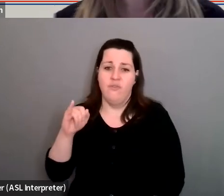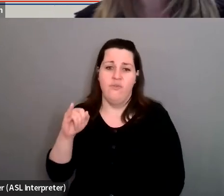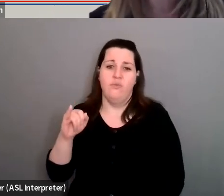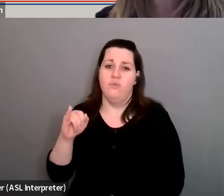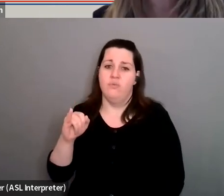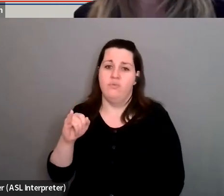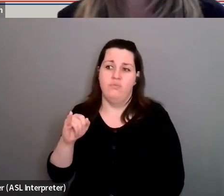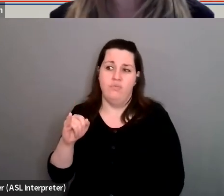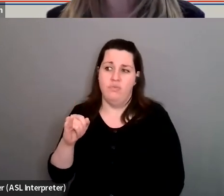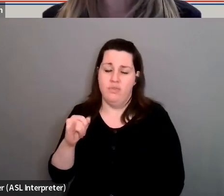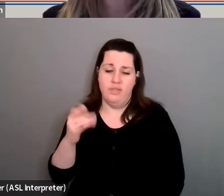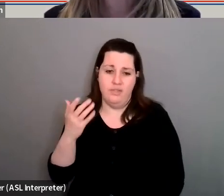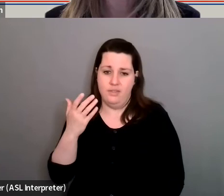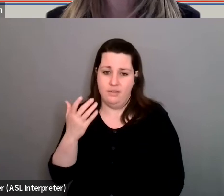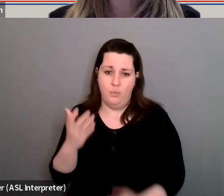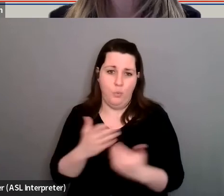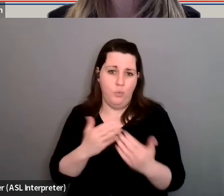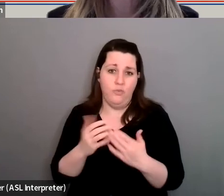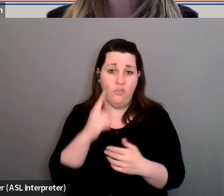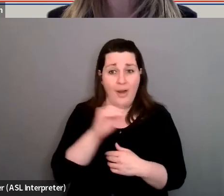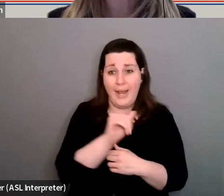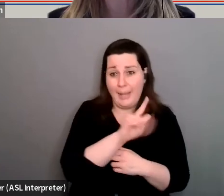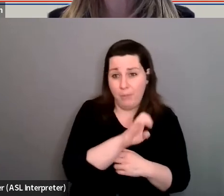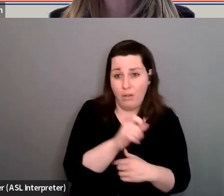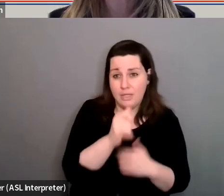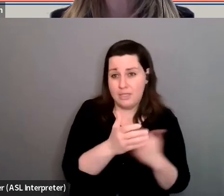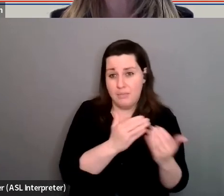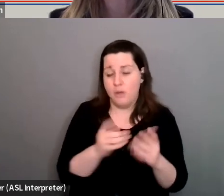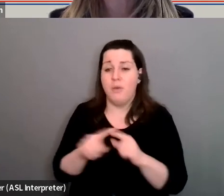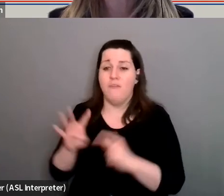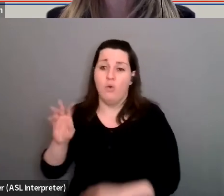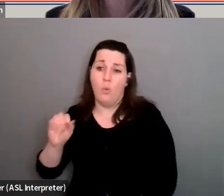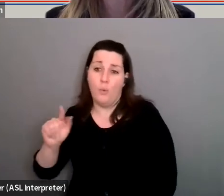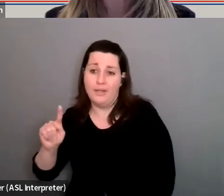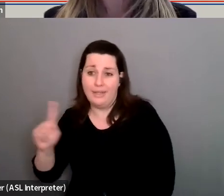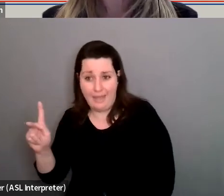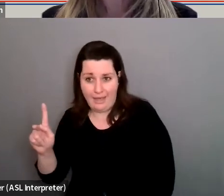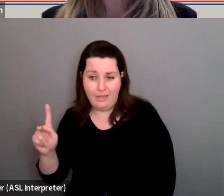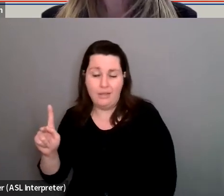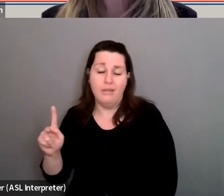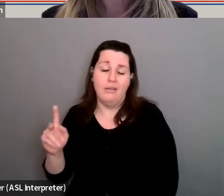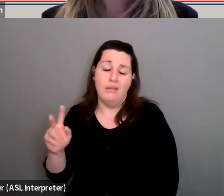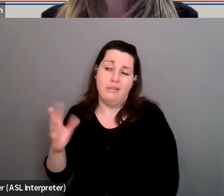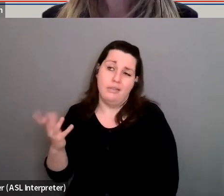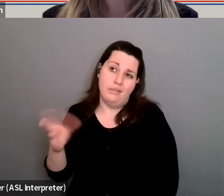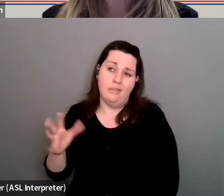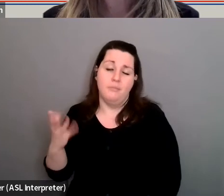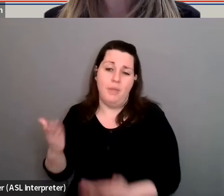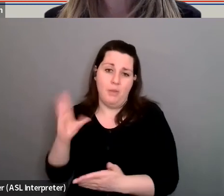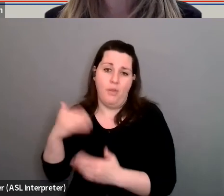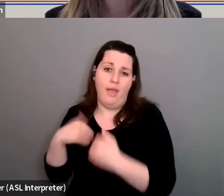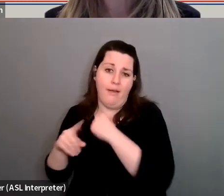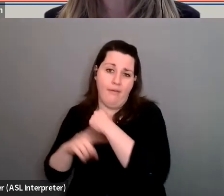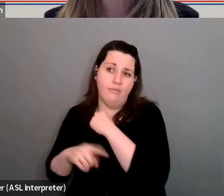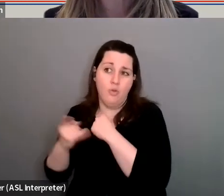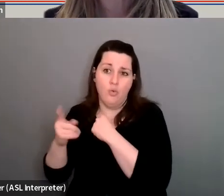the money comes from in terms of ABLE, but I assume by wanting to roll it over, you're wanting to not get the